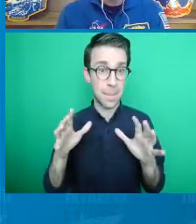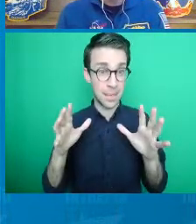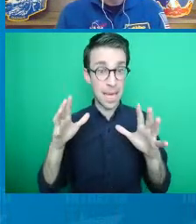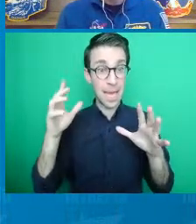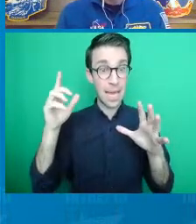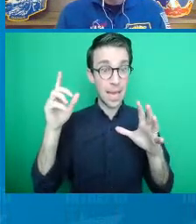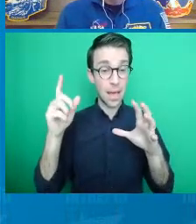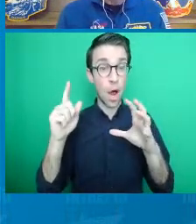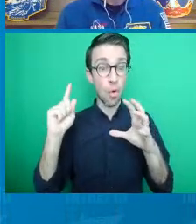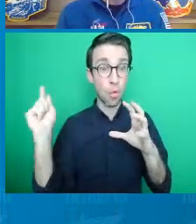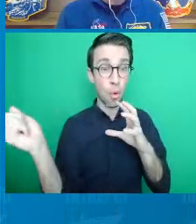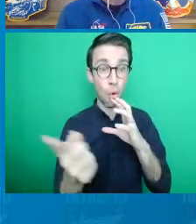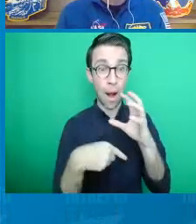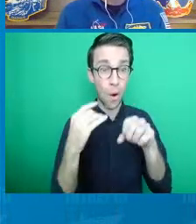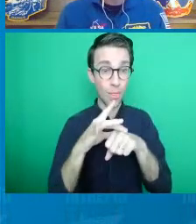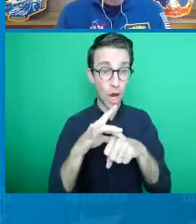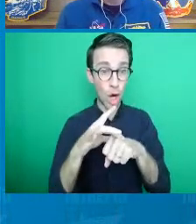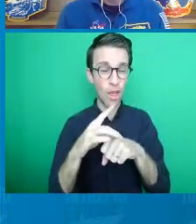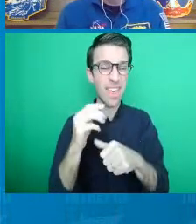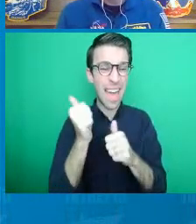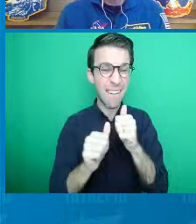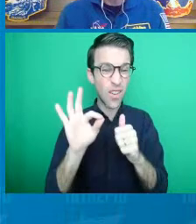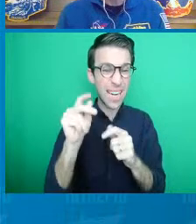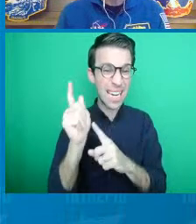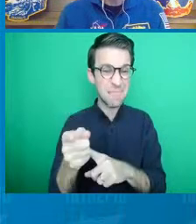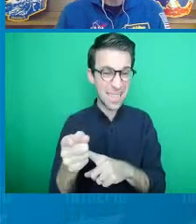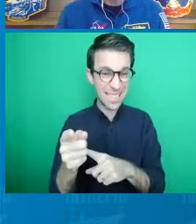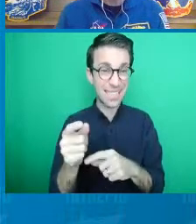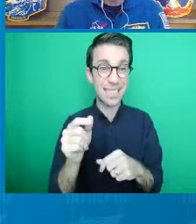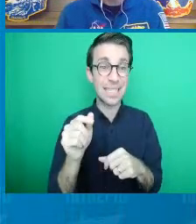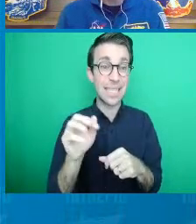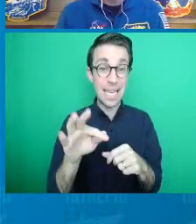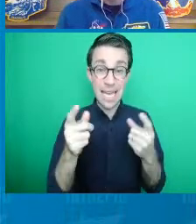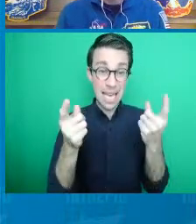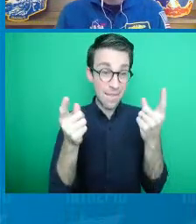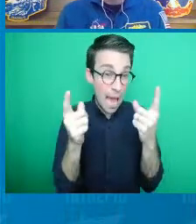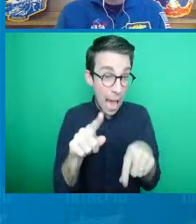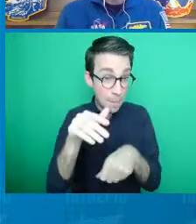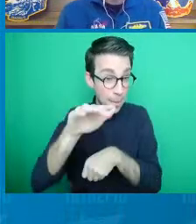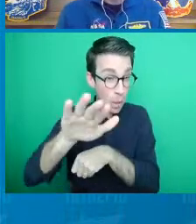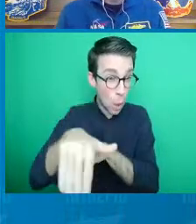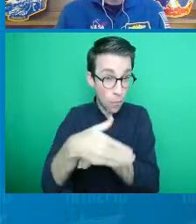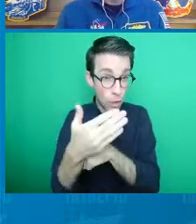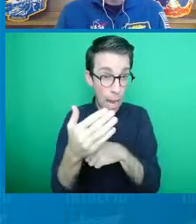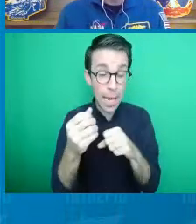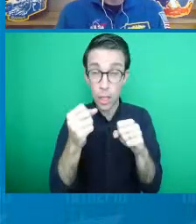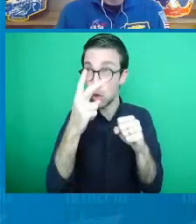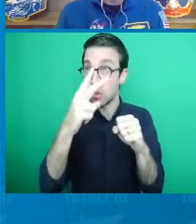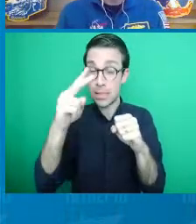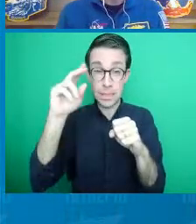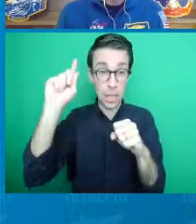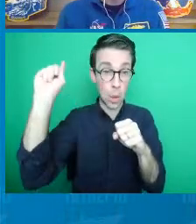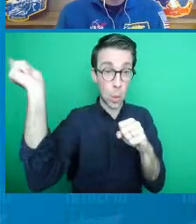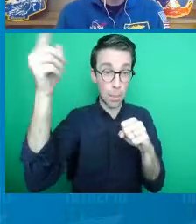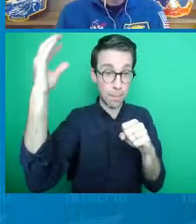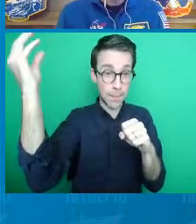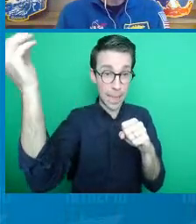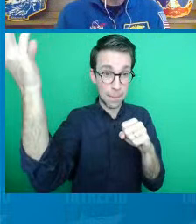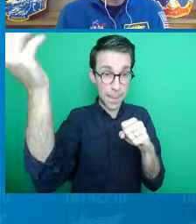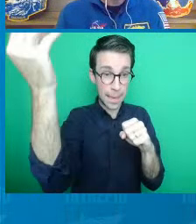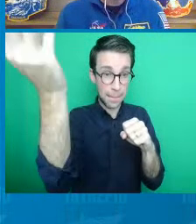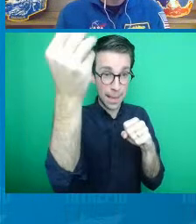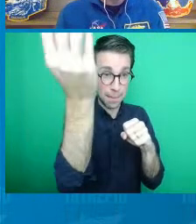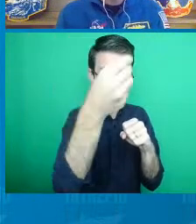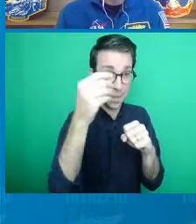90 minutes. If you ever get a chance to go outside and see it pass overhead at night, what you're actually seeing is the space station is in